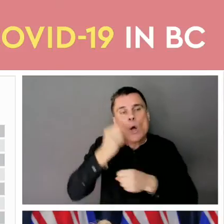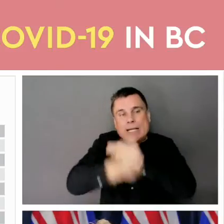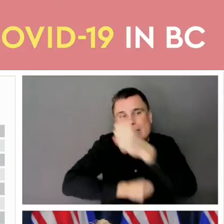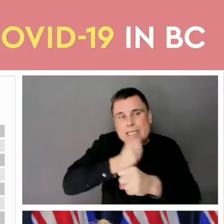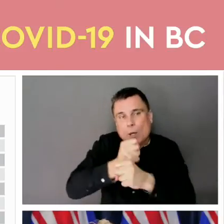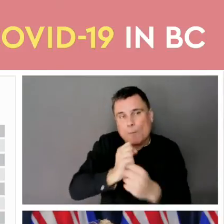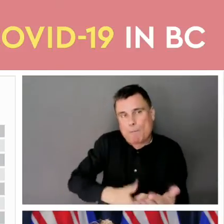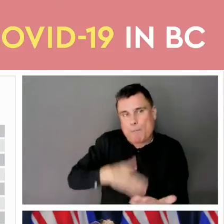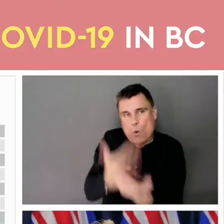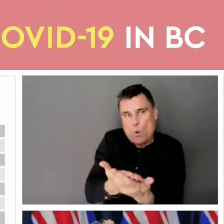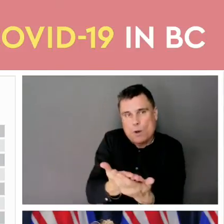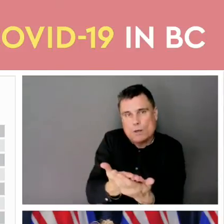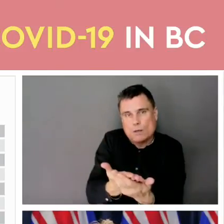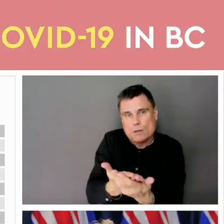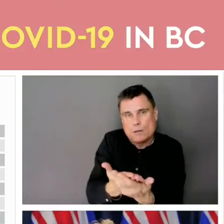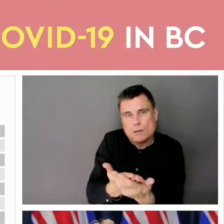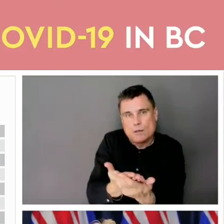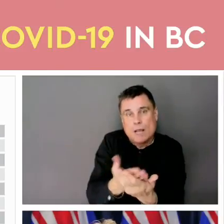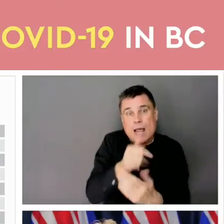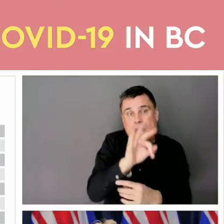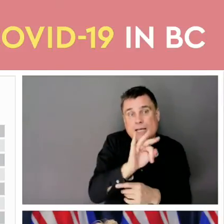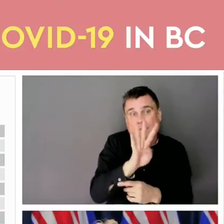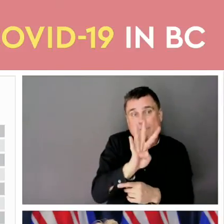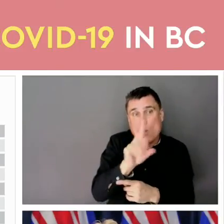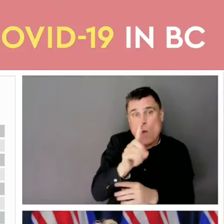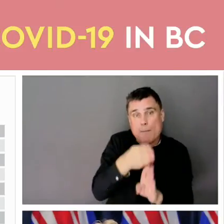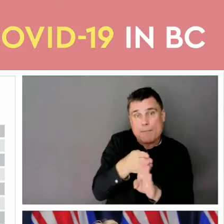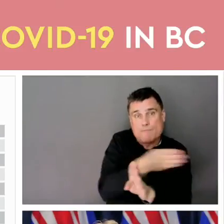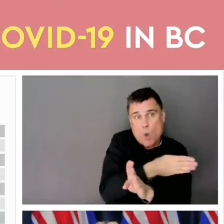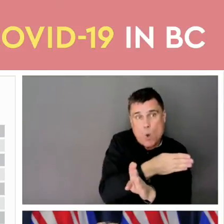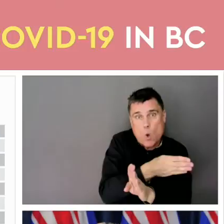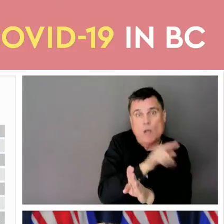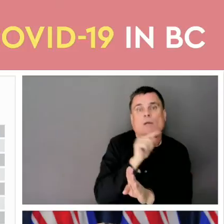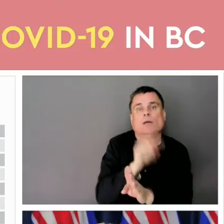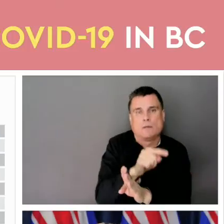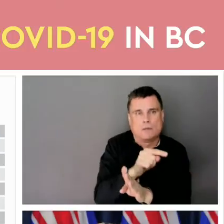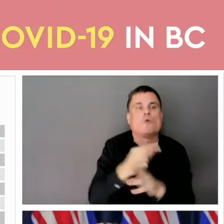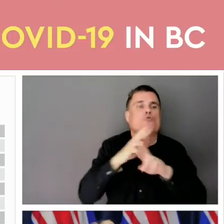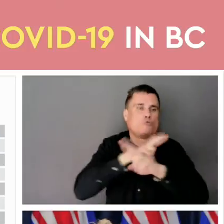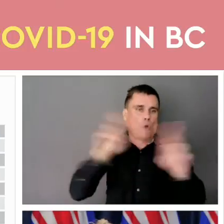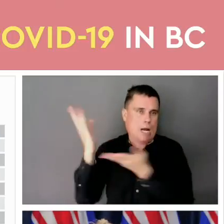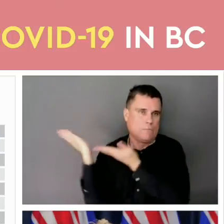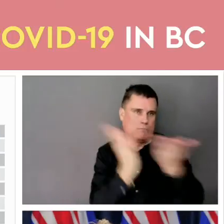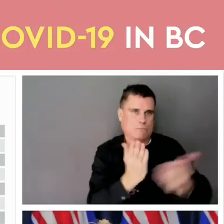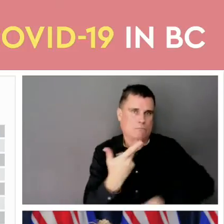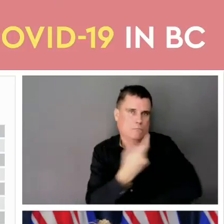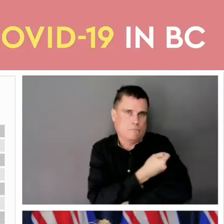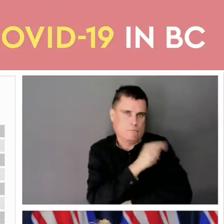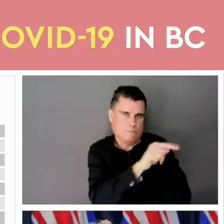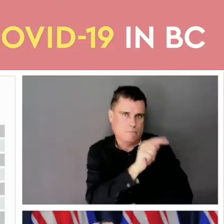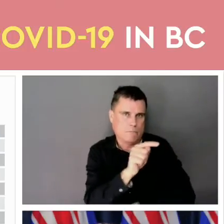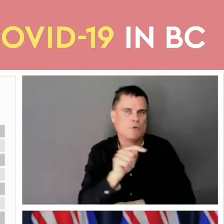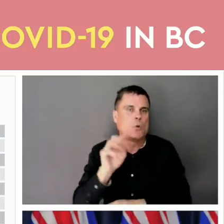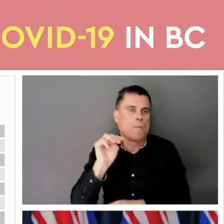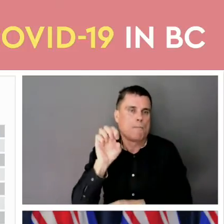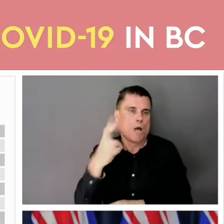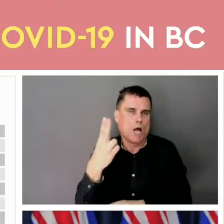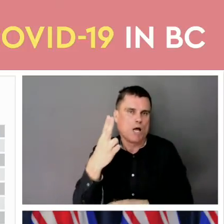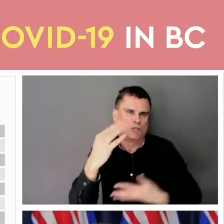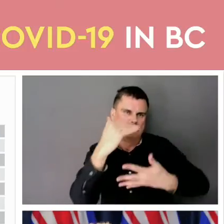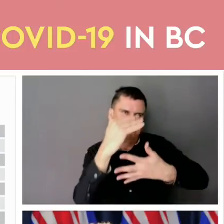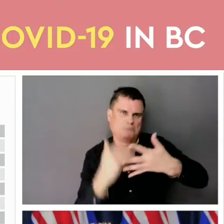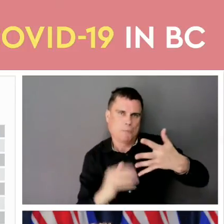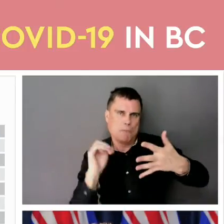eligible to receive vaccine starting in late February and early March and going down from there. And I'll